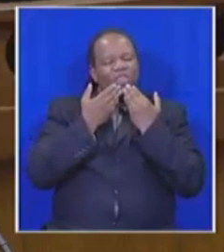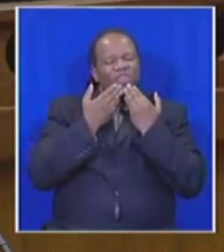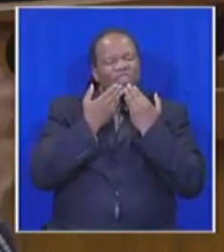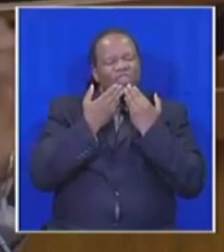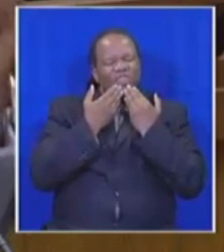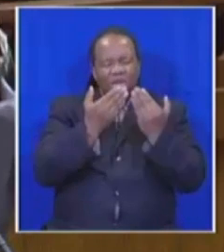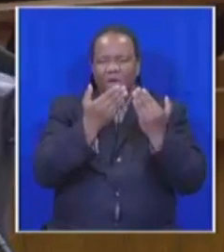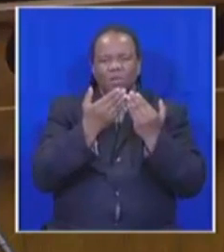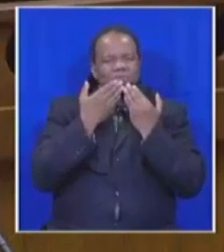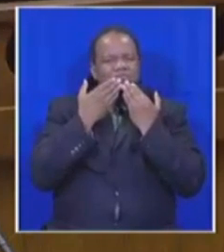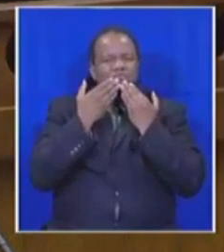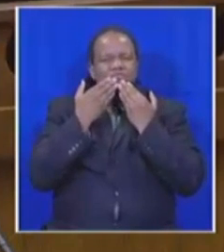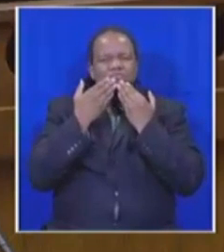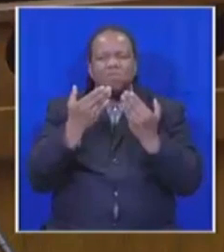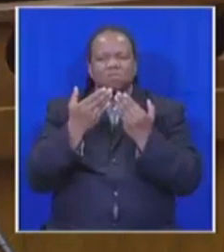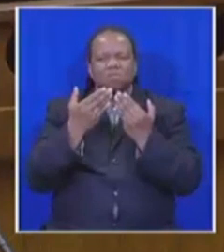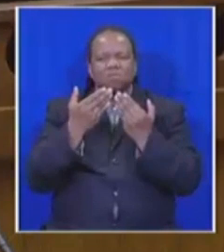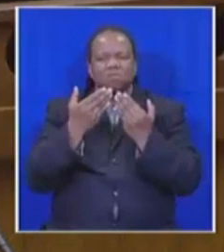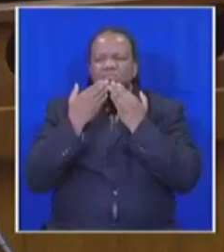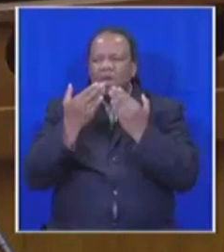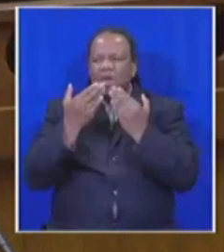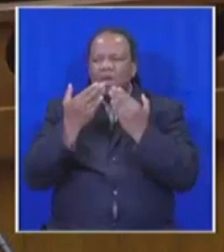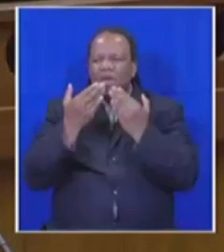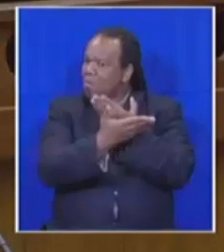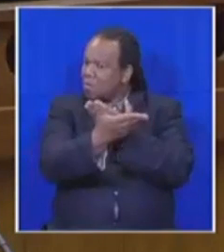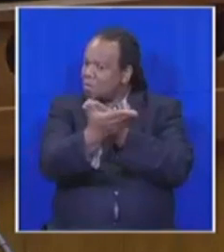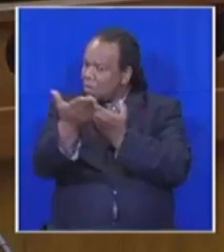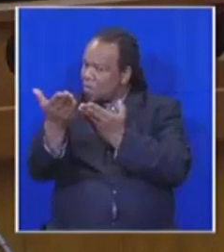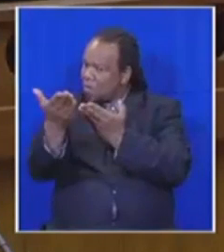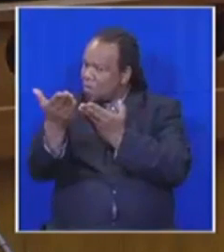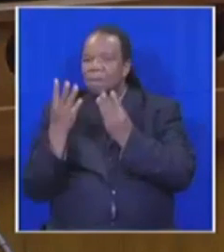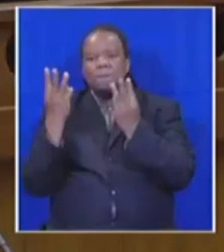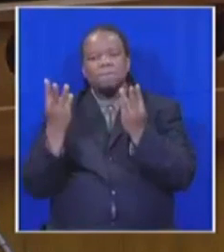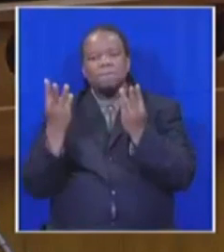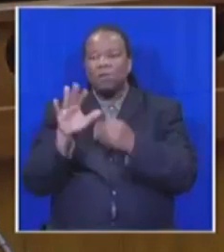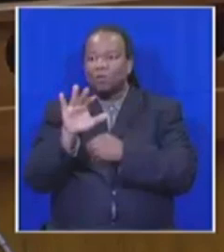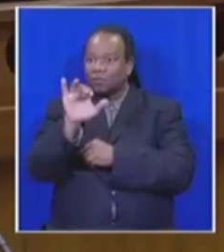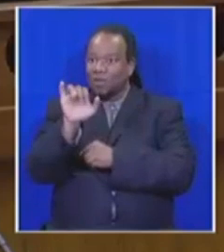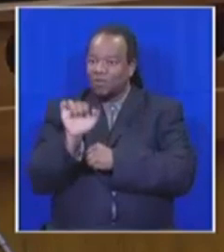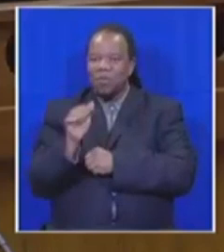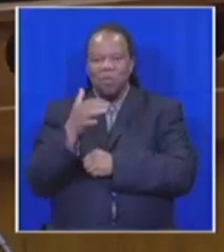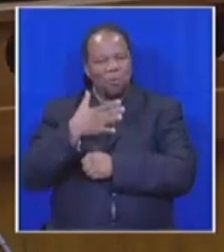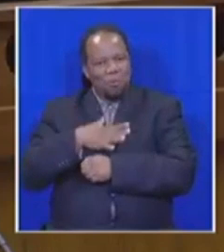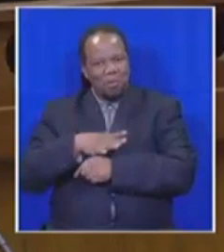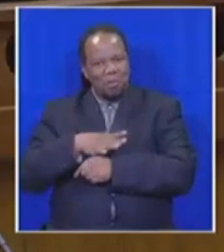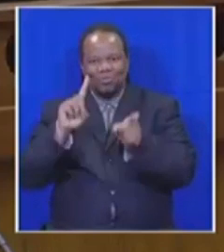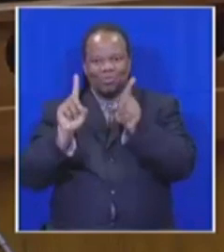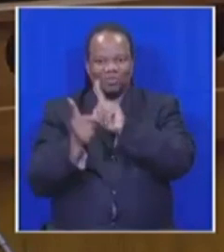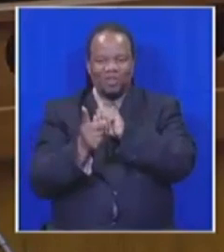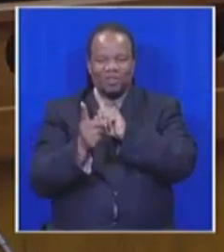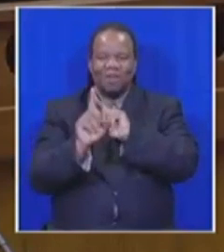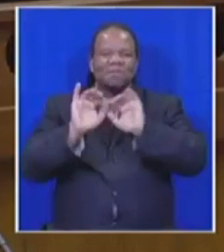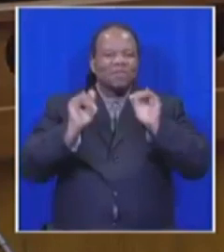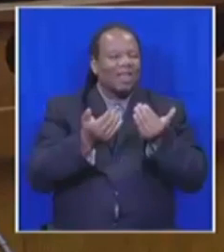of my heart, to thank every South African who voted for change in this election. Re a